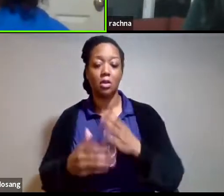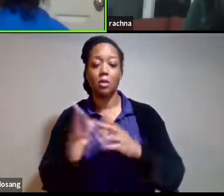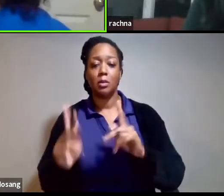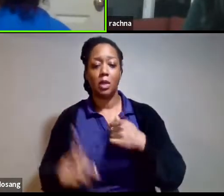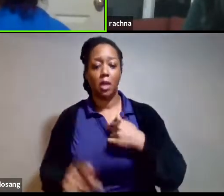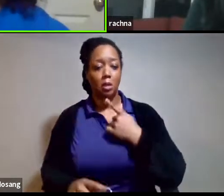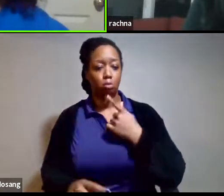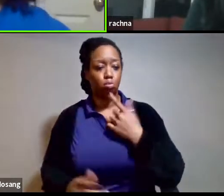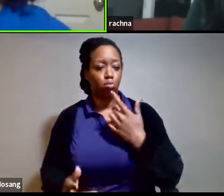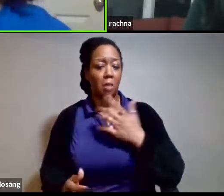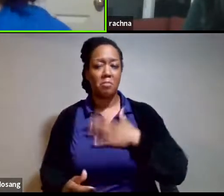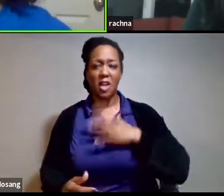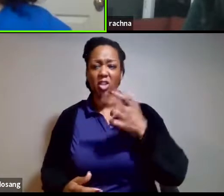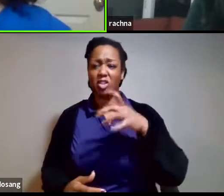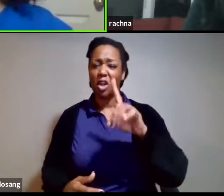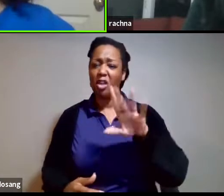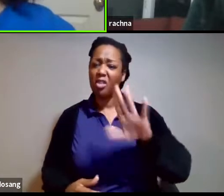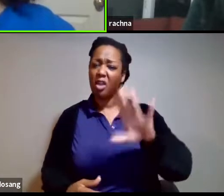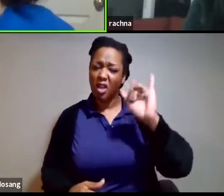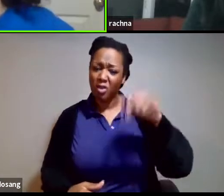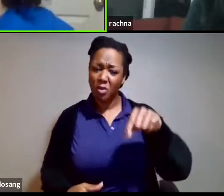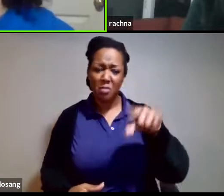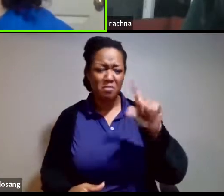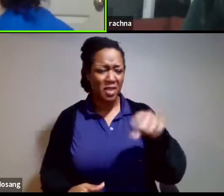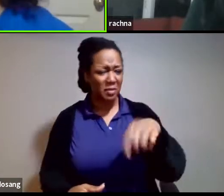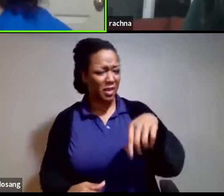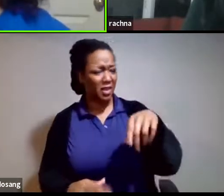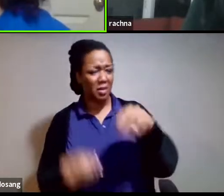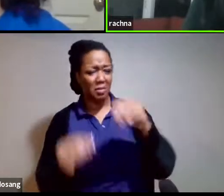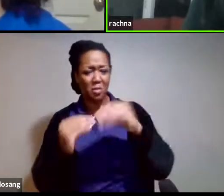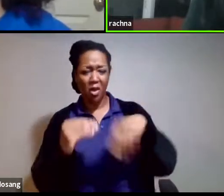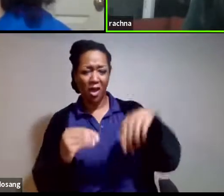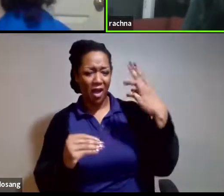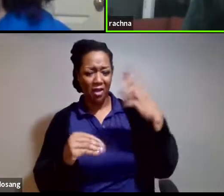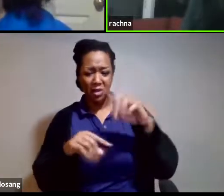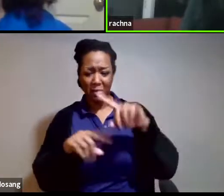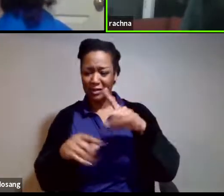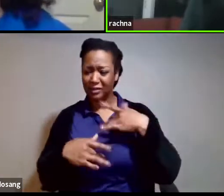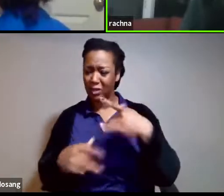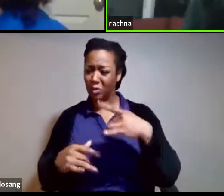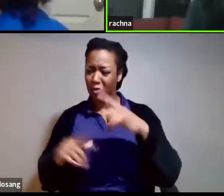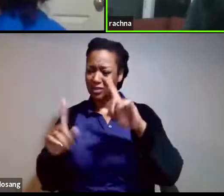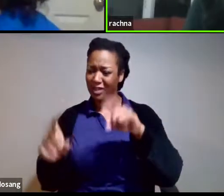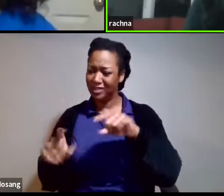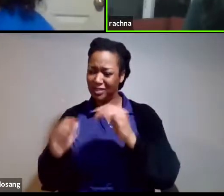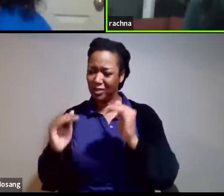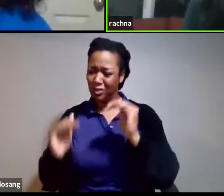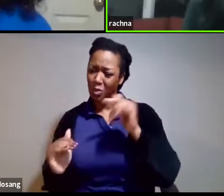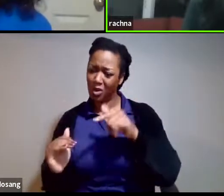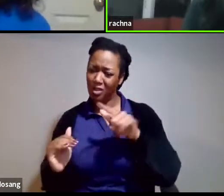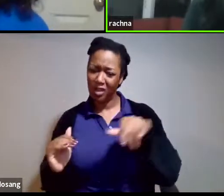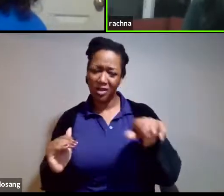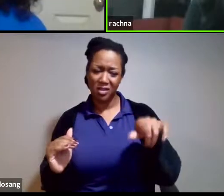must be much higher than he tests. But my kid keeps getting the same score.